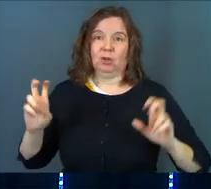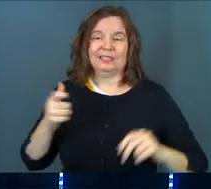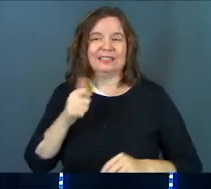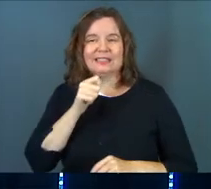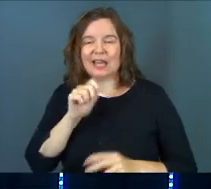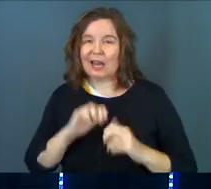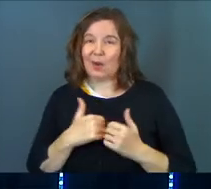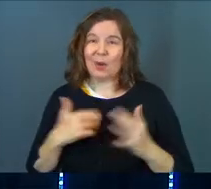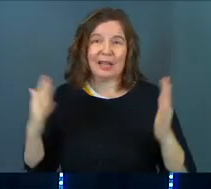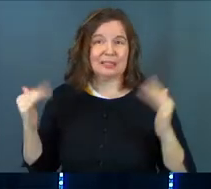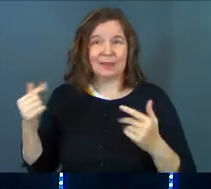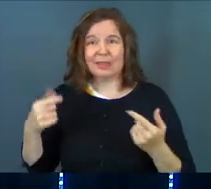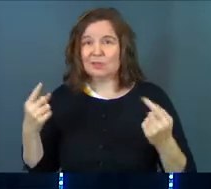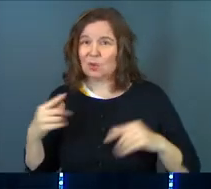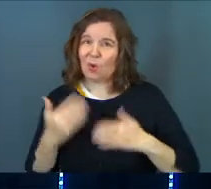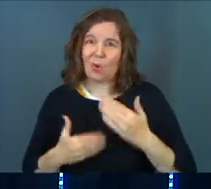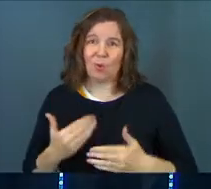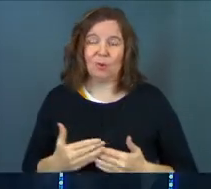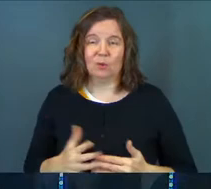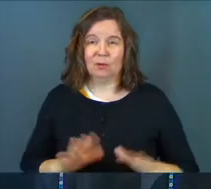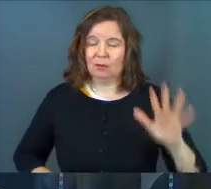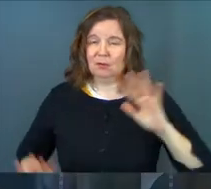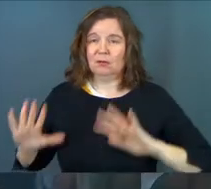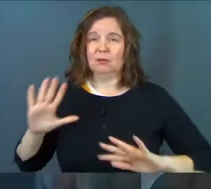This is not how I expected this to go.